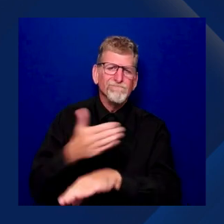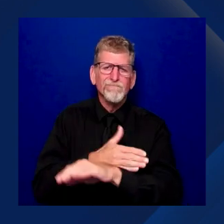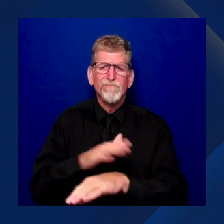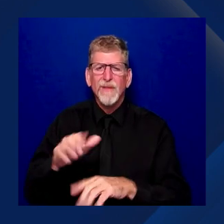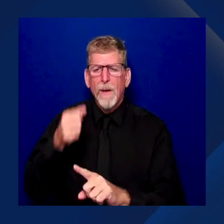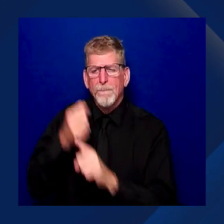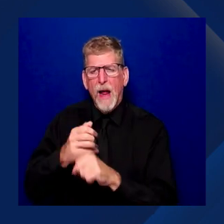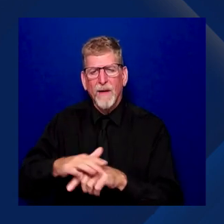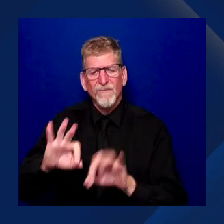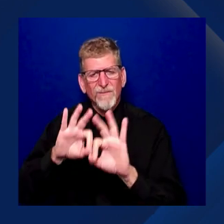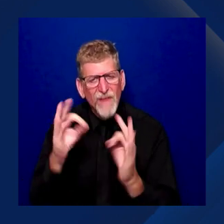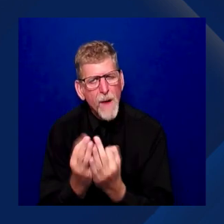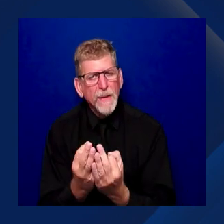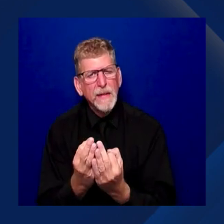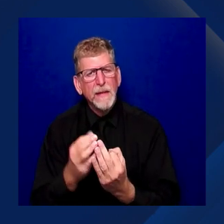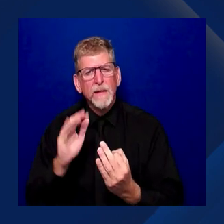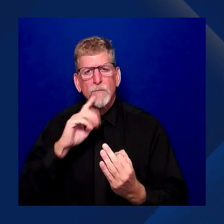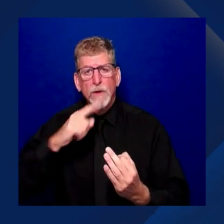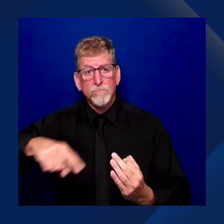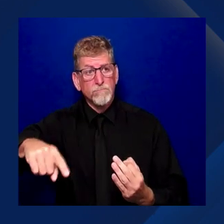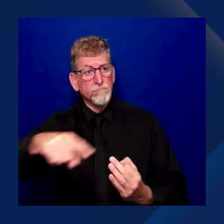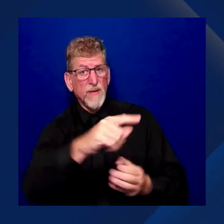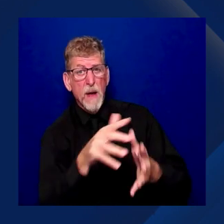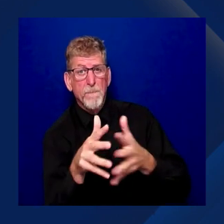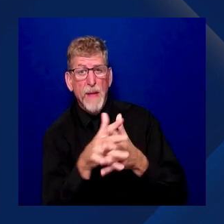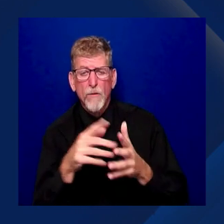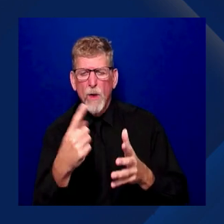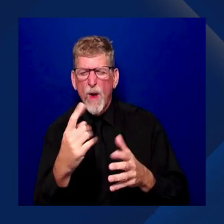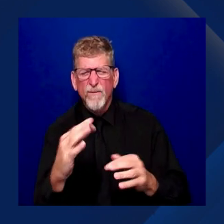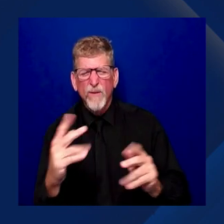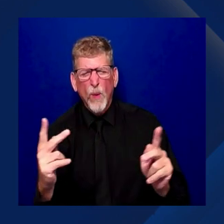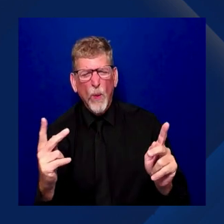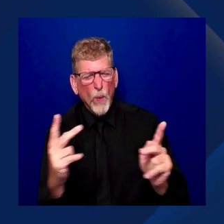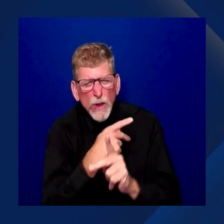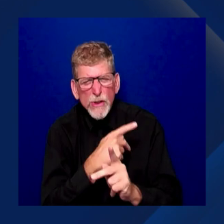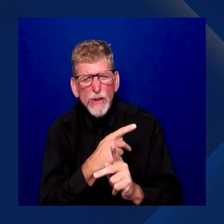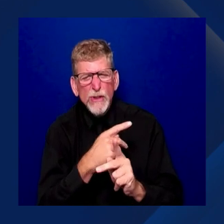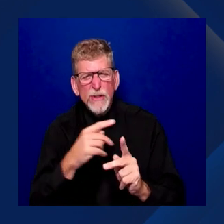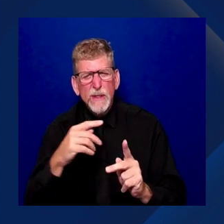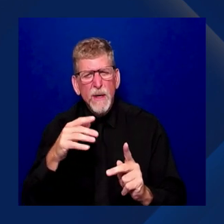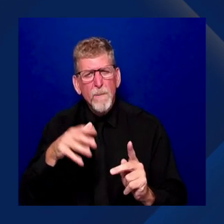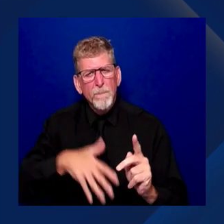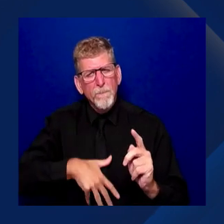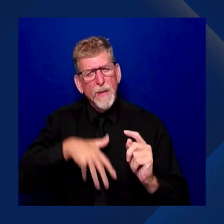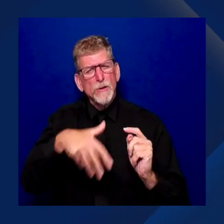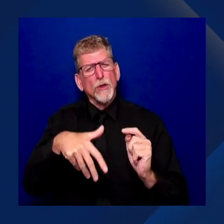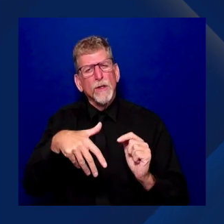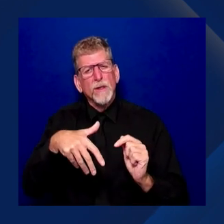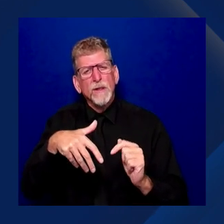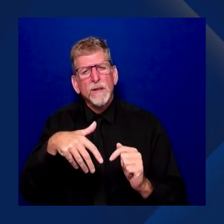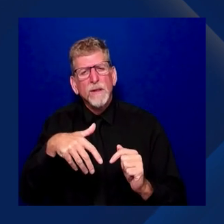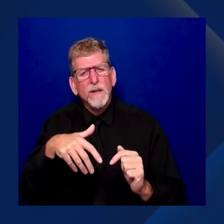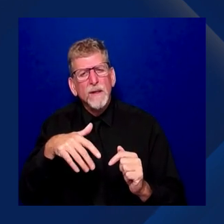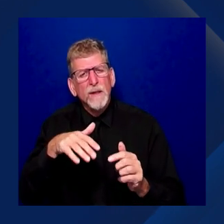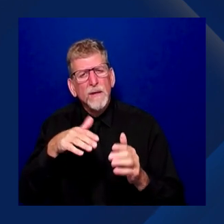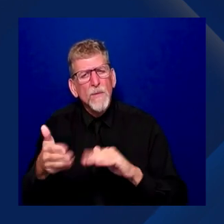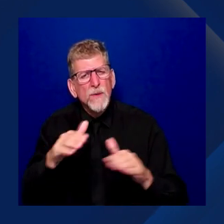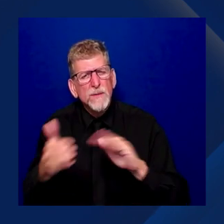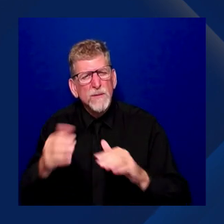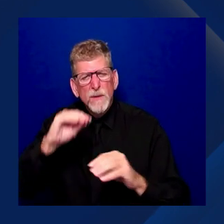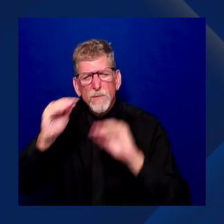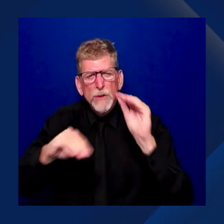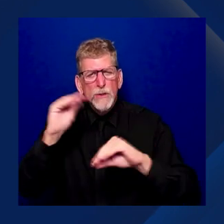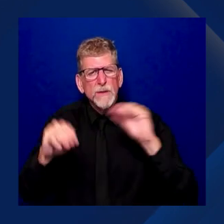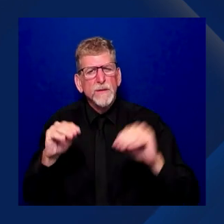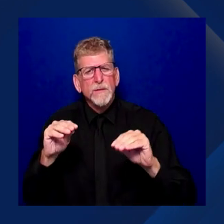world. This should outrage us and inspire action at the thought of even one lost life during what should be a joyous occasion, childbirth. We